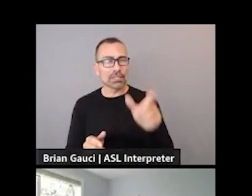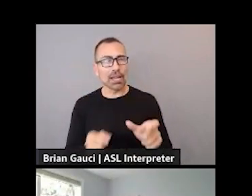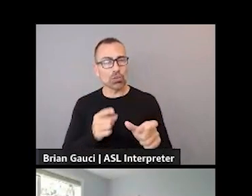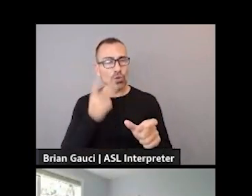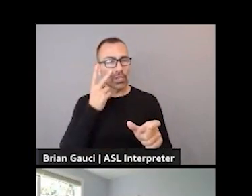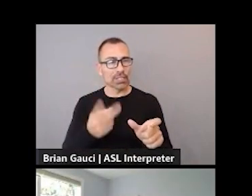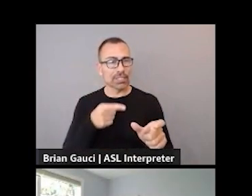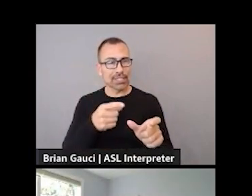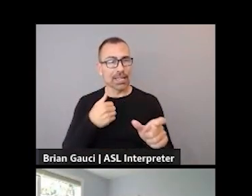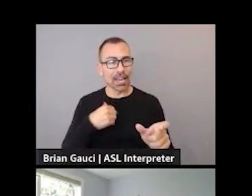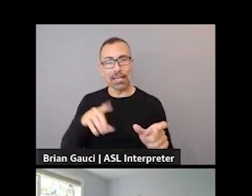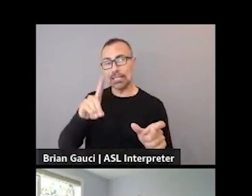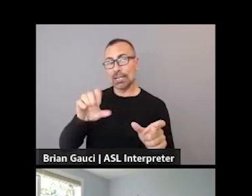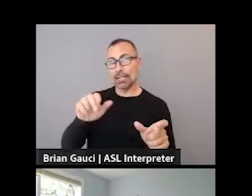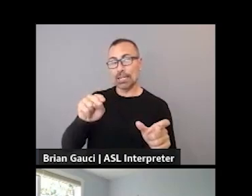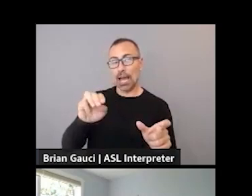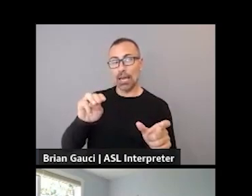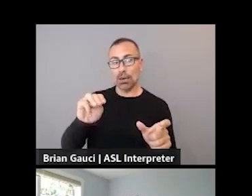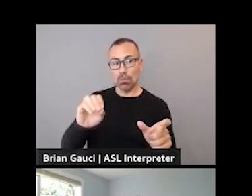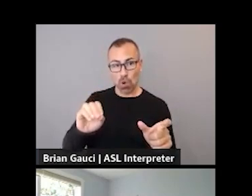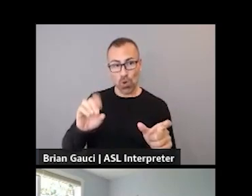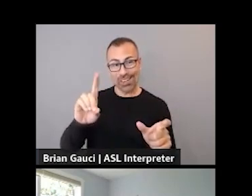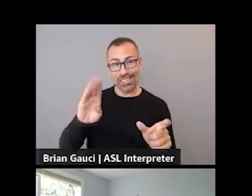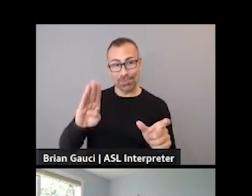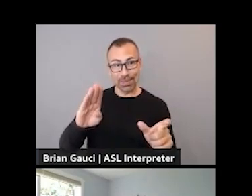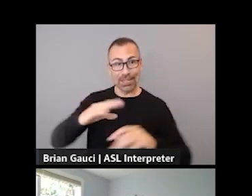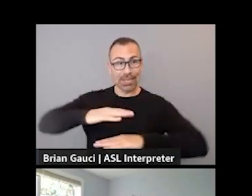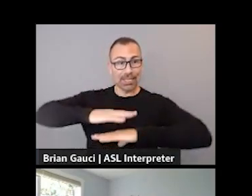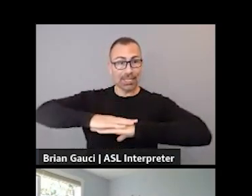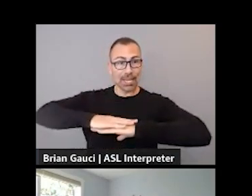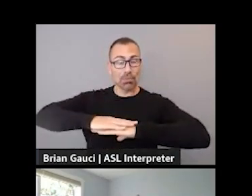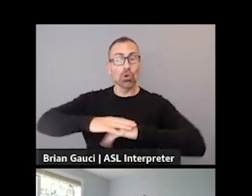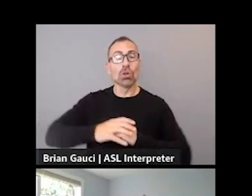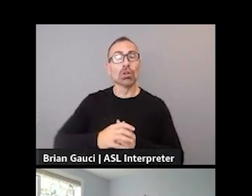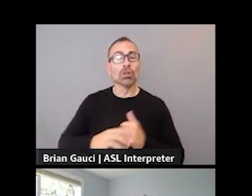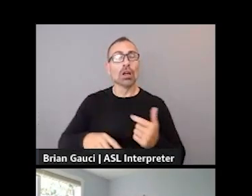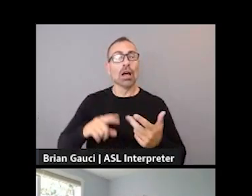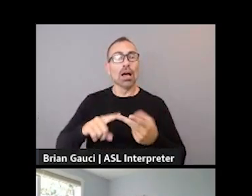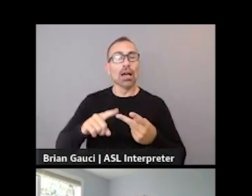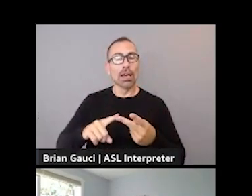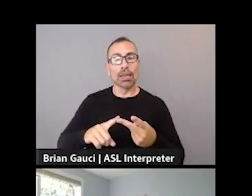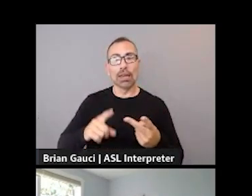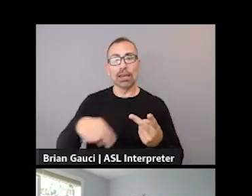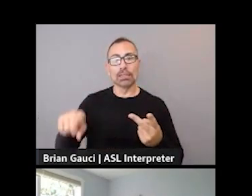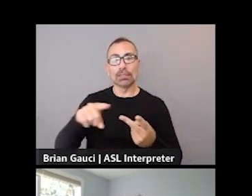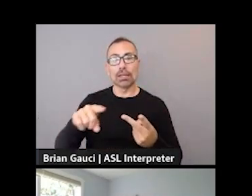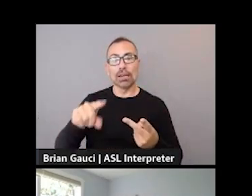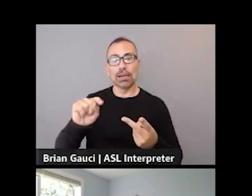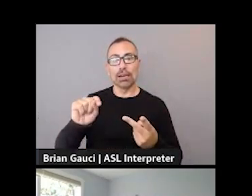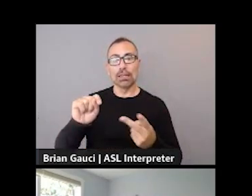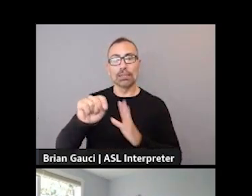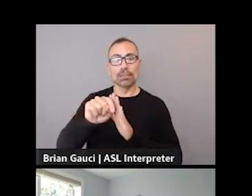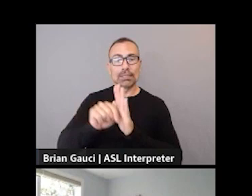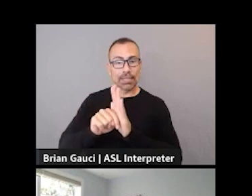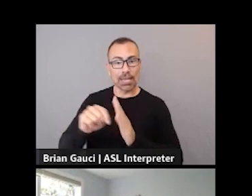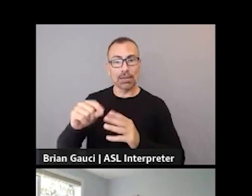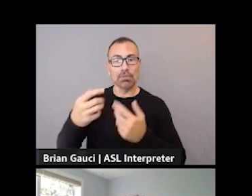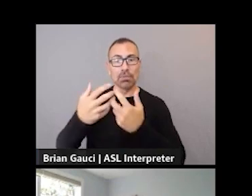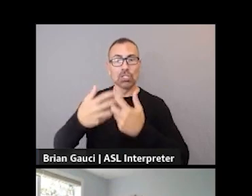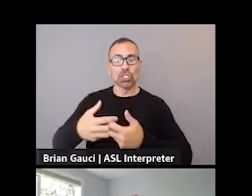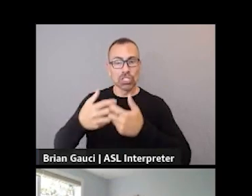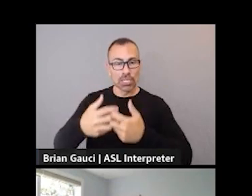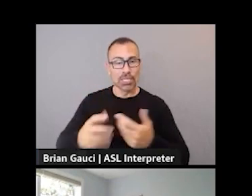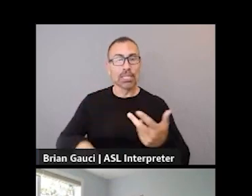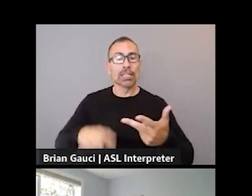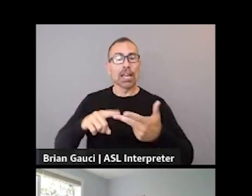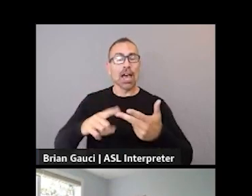has a DynamoDB table behind it and some a state machine and a event schedule. So it's